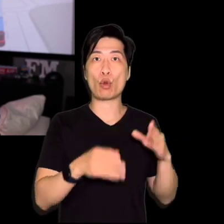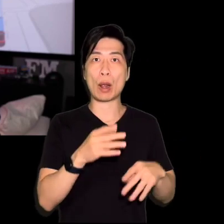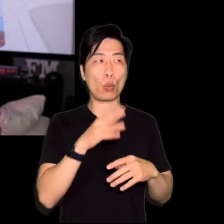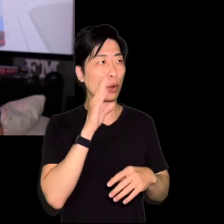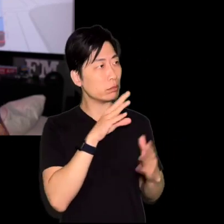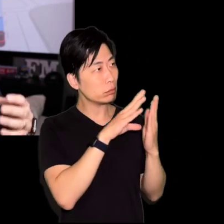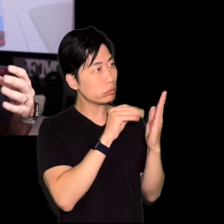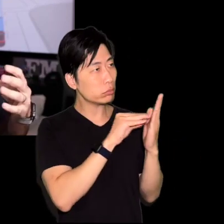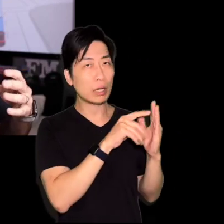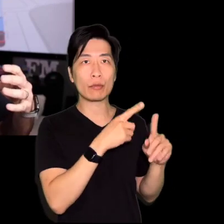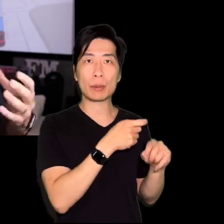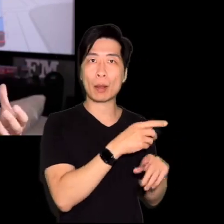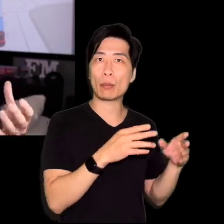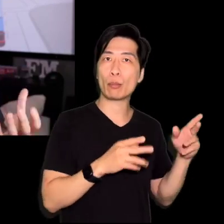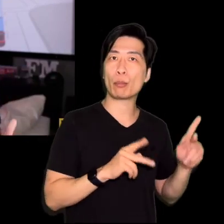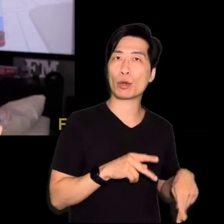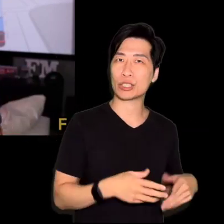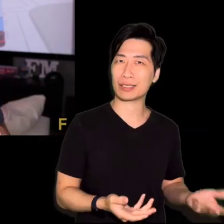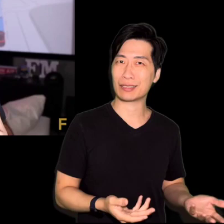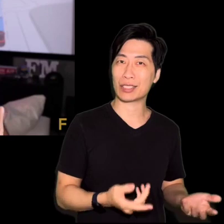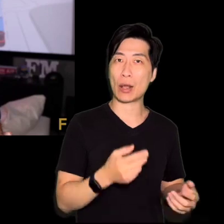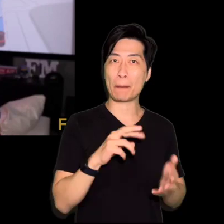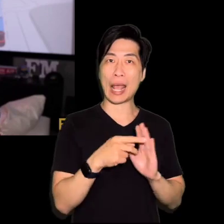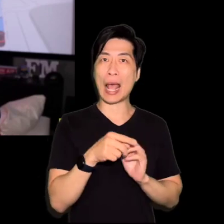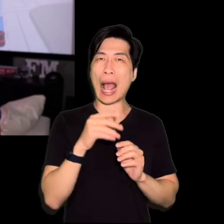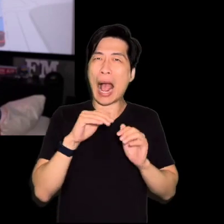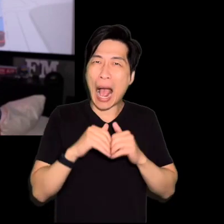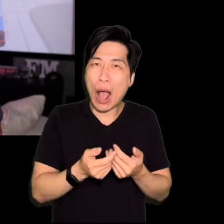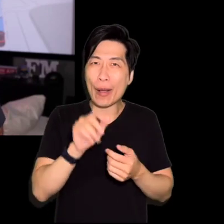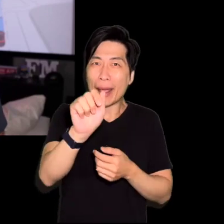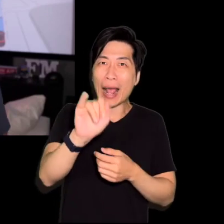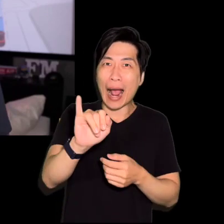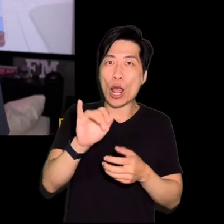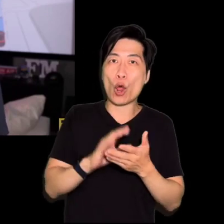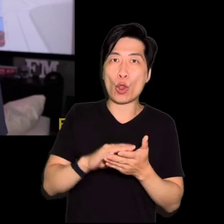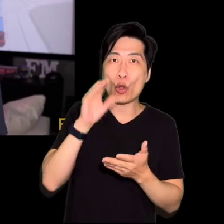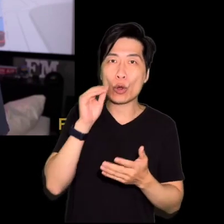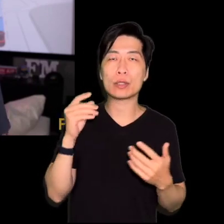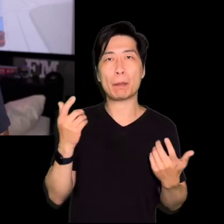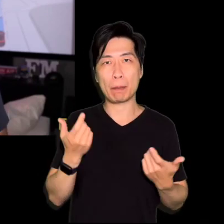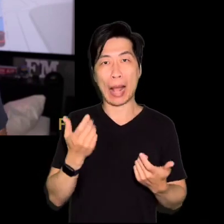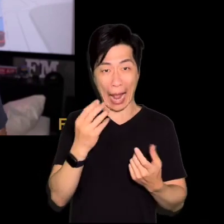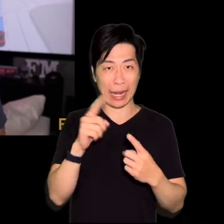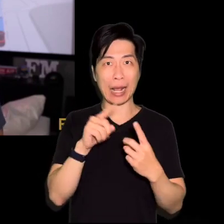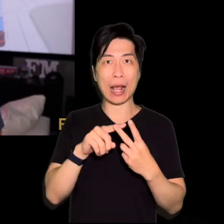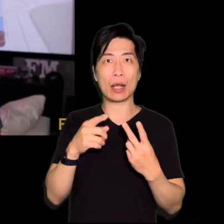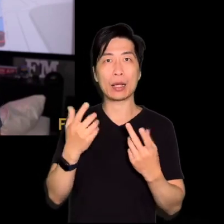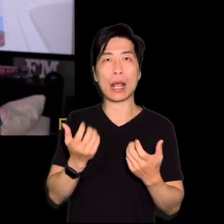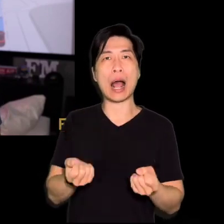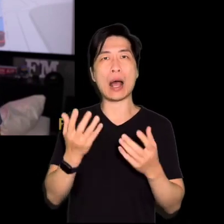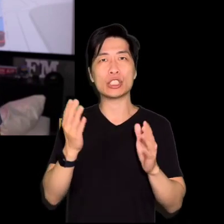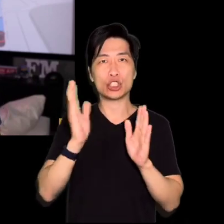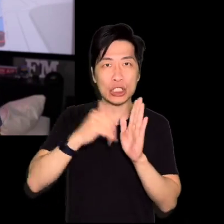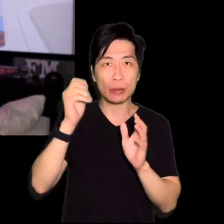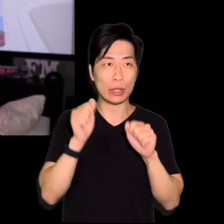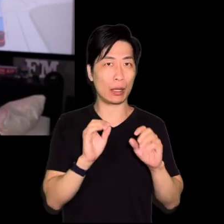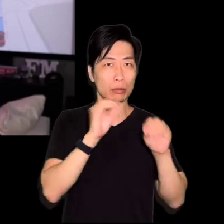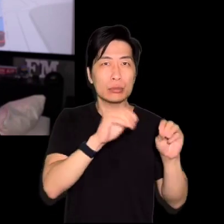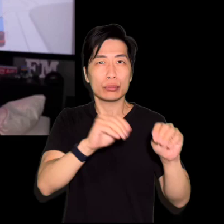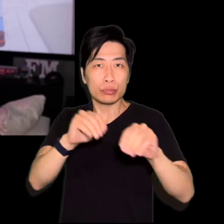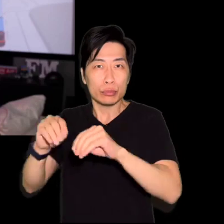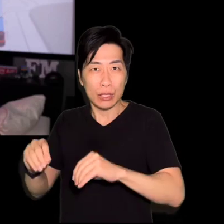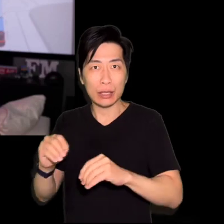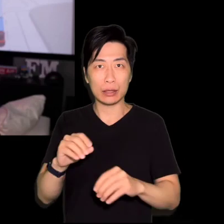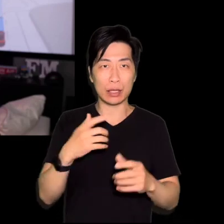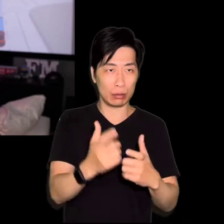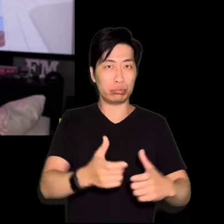how to do it. How it learns is a huge breakthrough here, and the scale and how cheap it is to